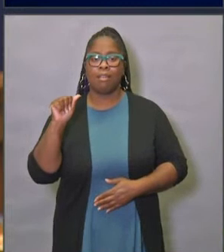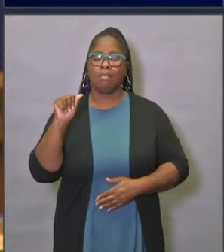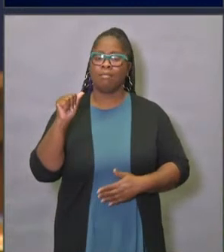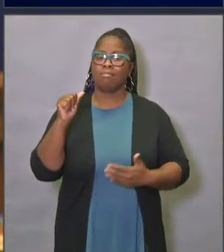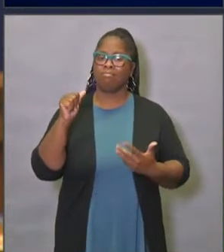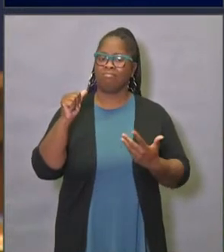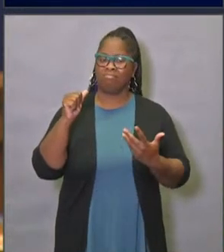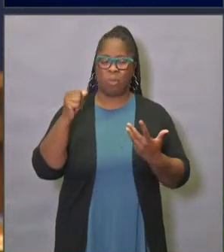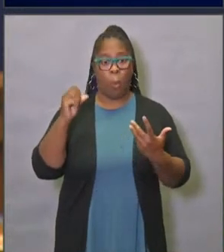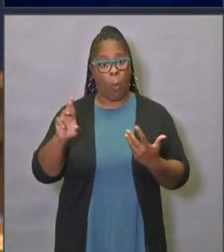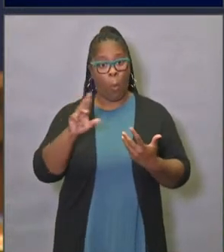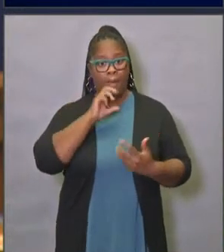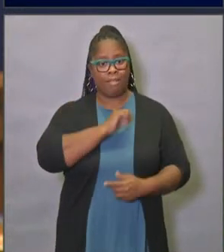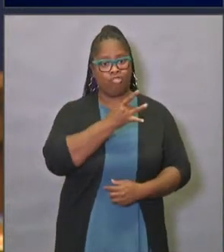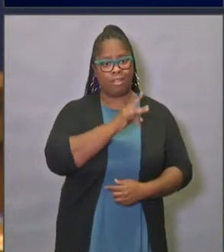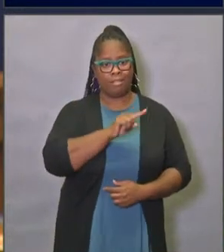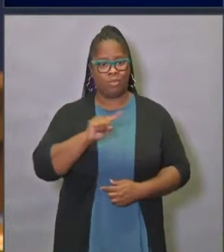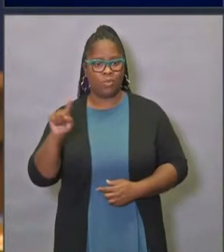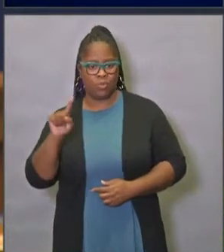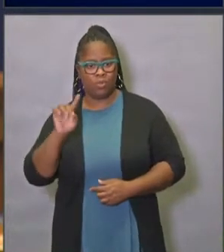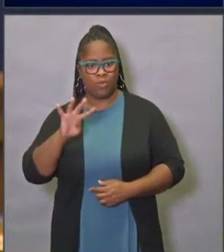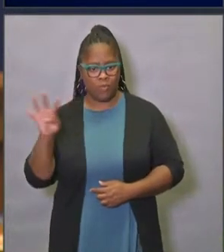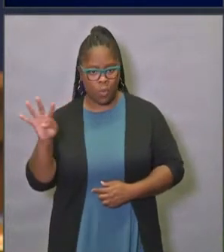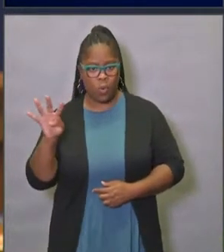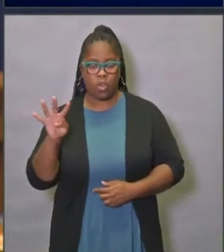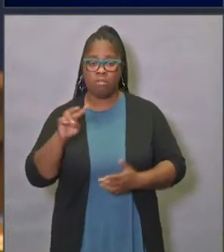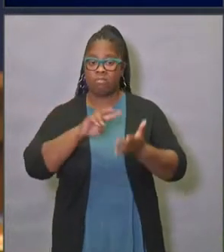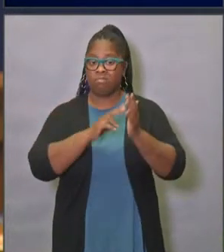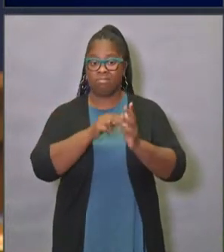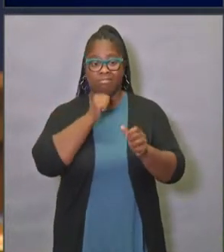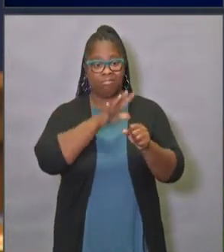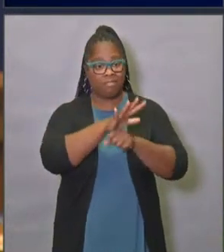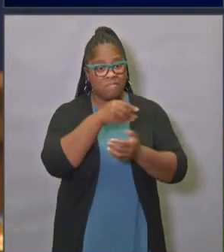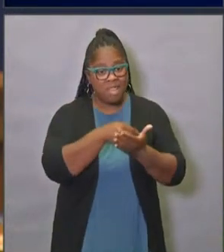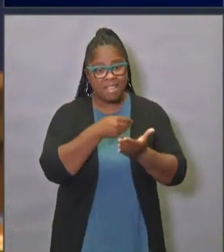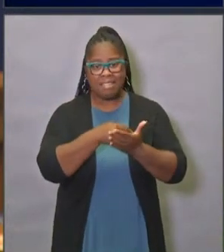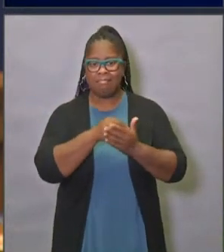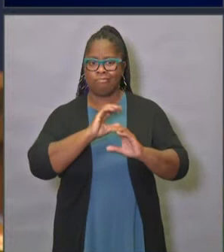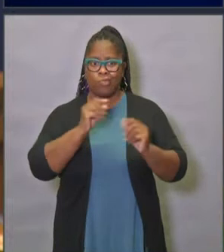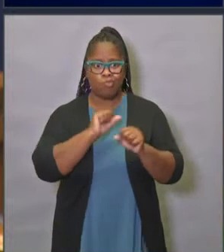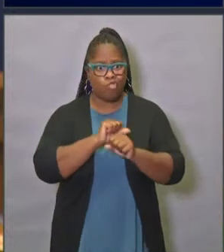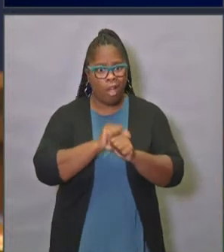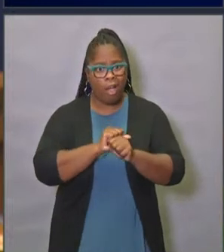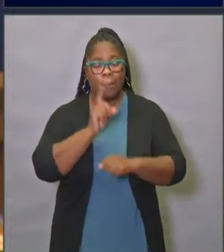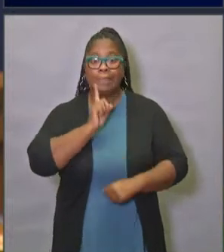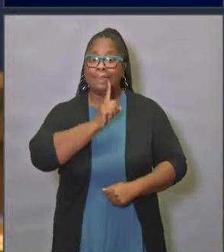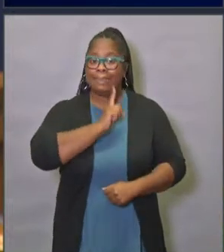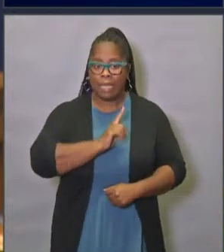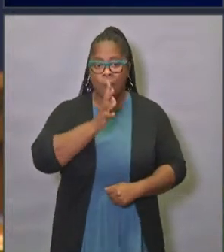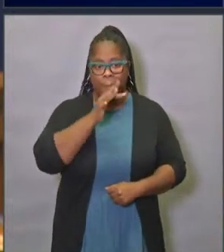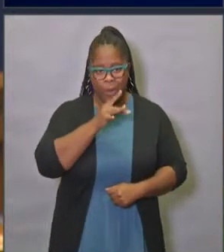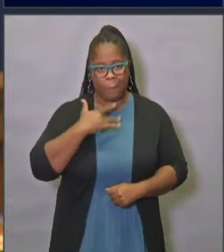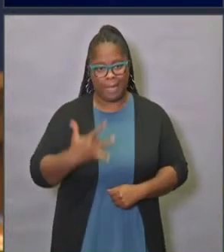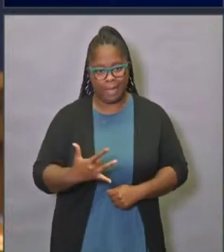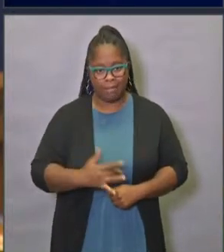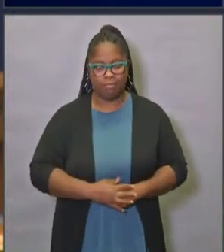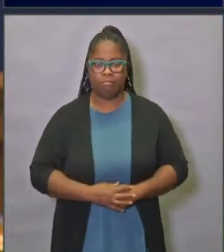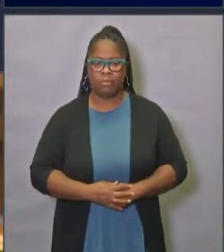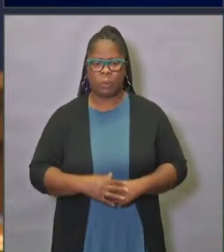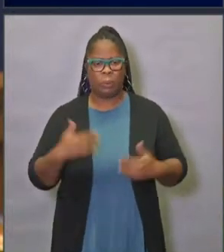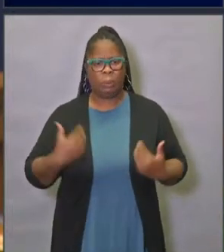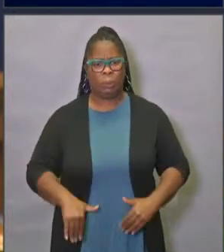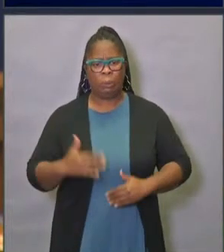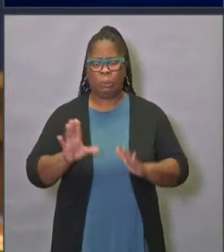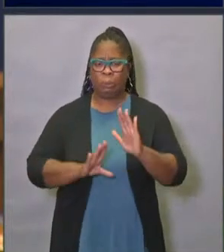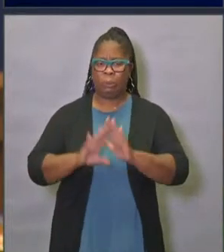risk factors include having a low household income, being unemployed, and being a single parent. The unprecedented rates of food